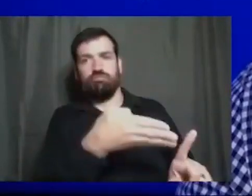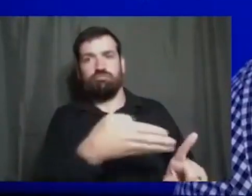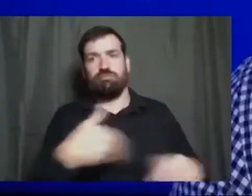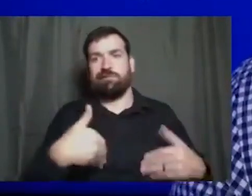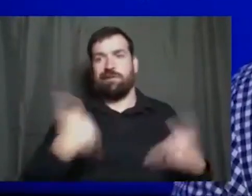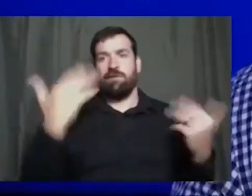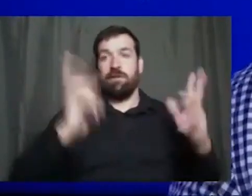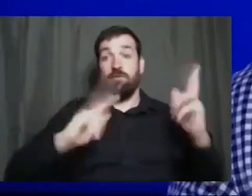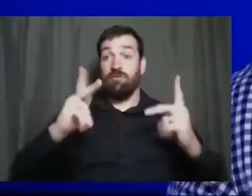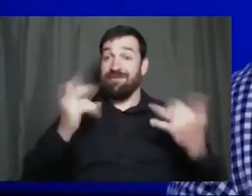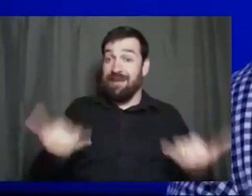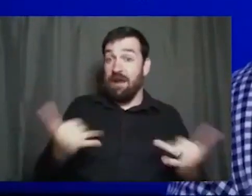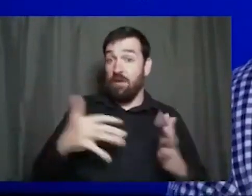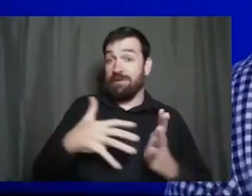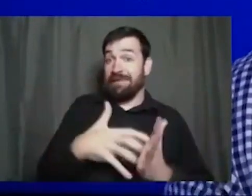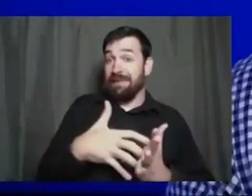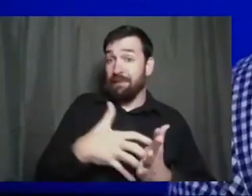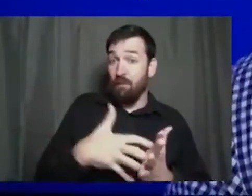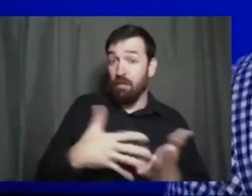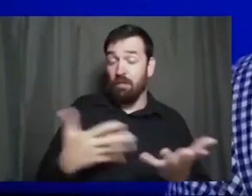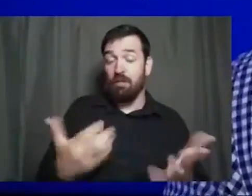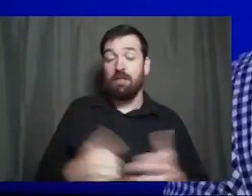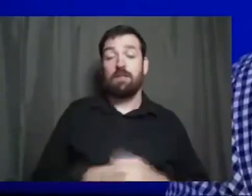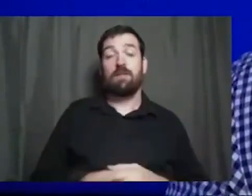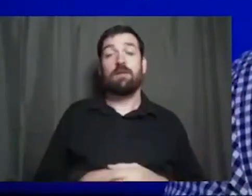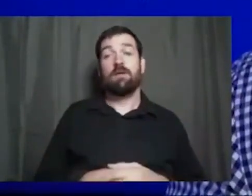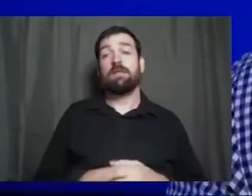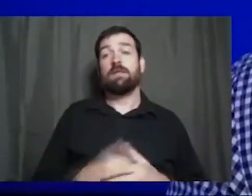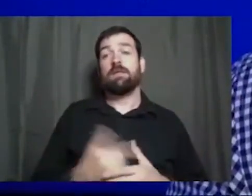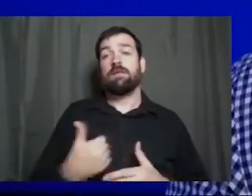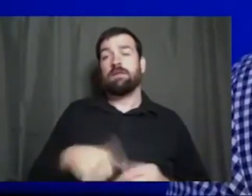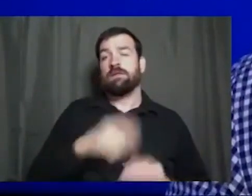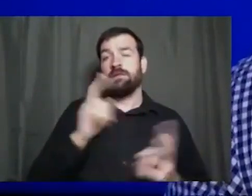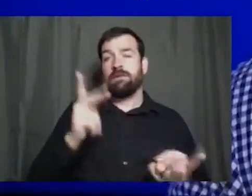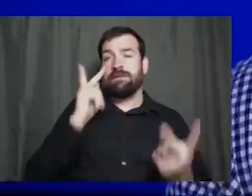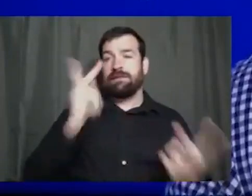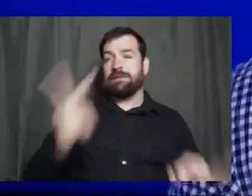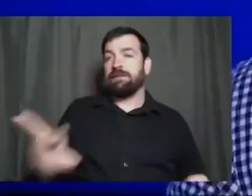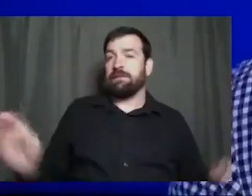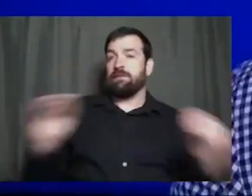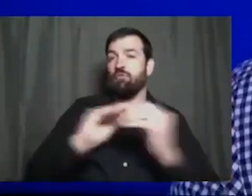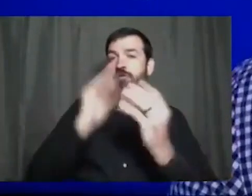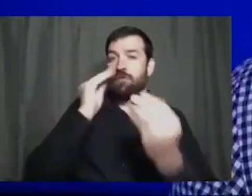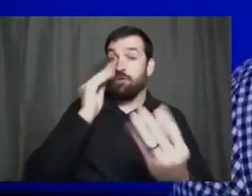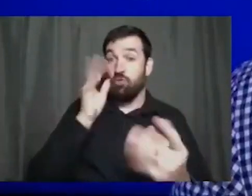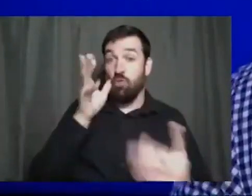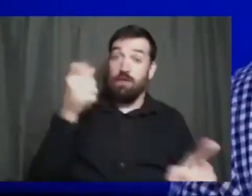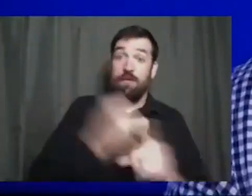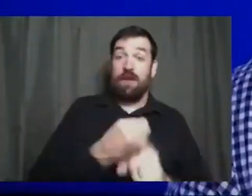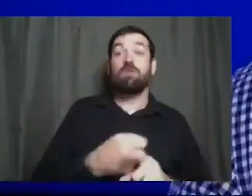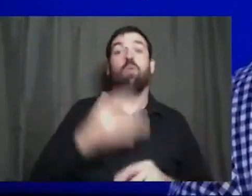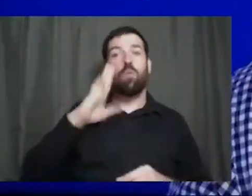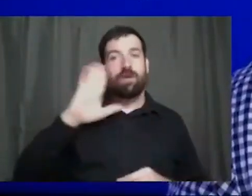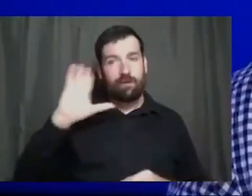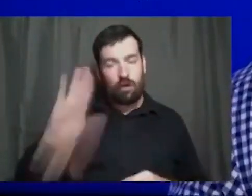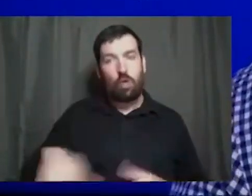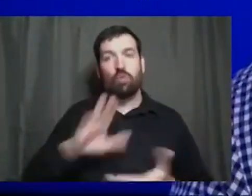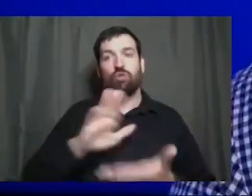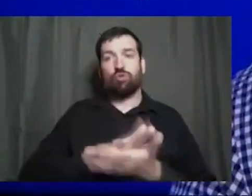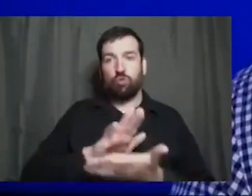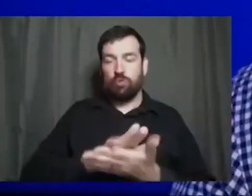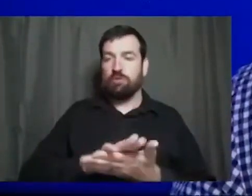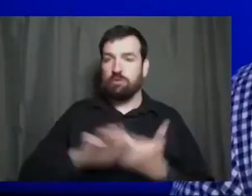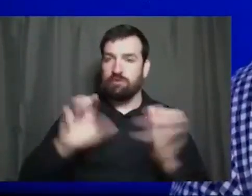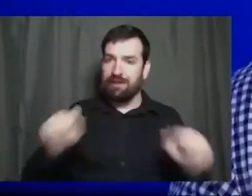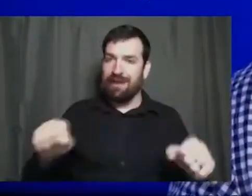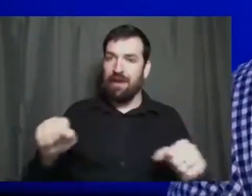susceptible? I think we need to see more information to know if this will really have an effect. We know schools can function safely if they put in